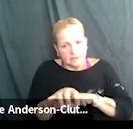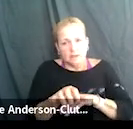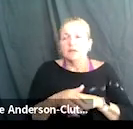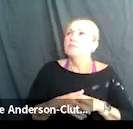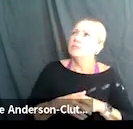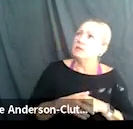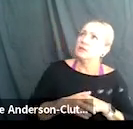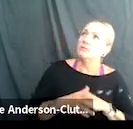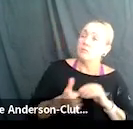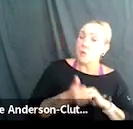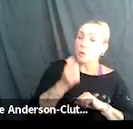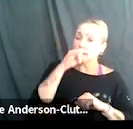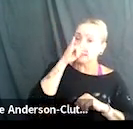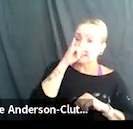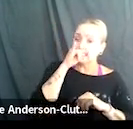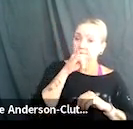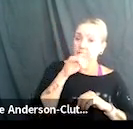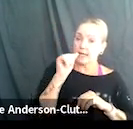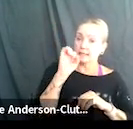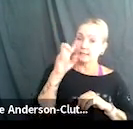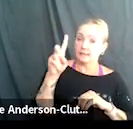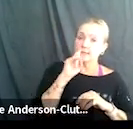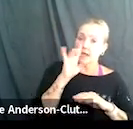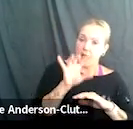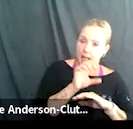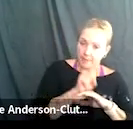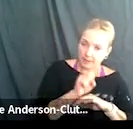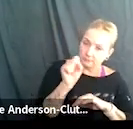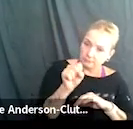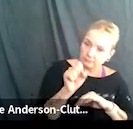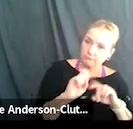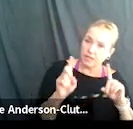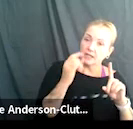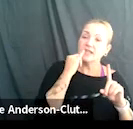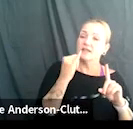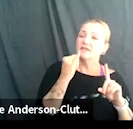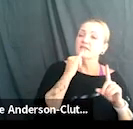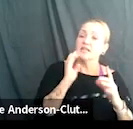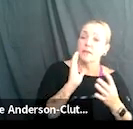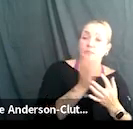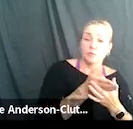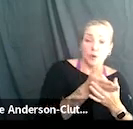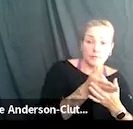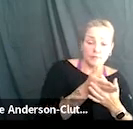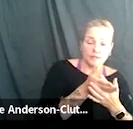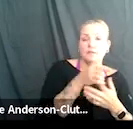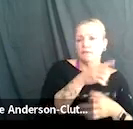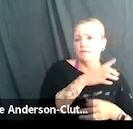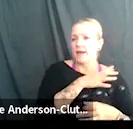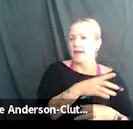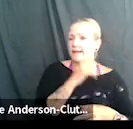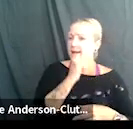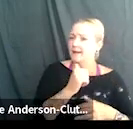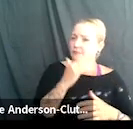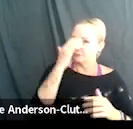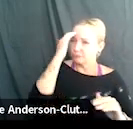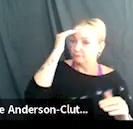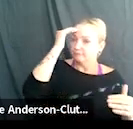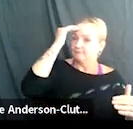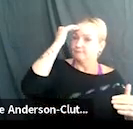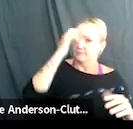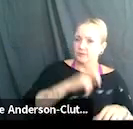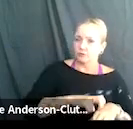it, the interpretation. I think that is a great title because sometimes it's different it's hard to make a difference between these two